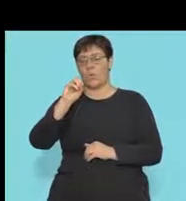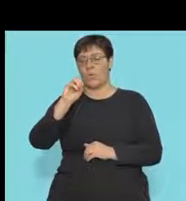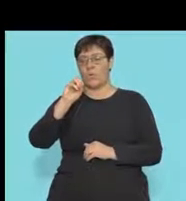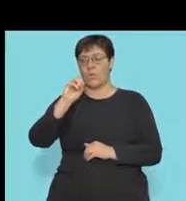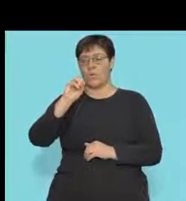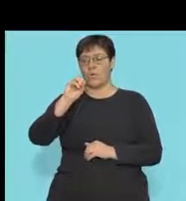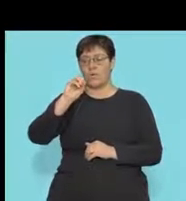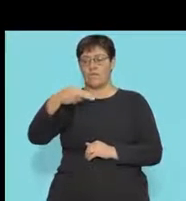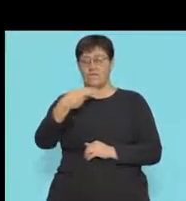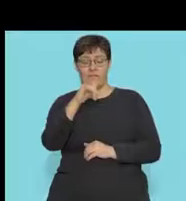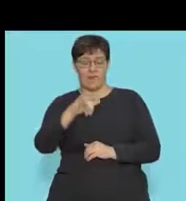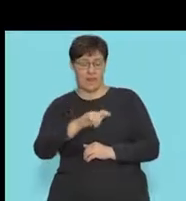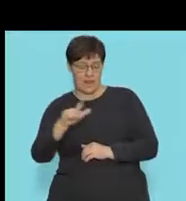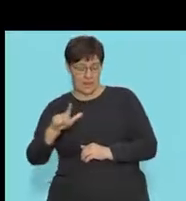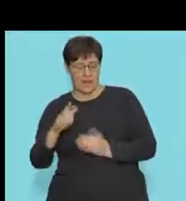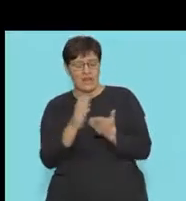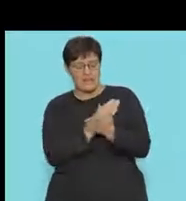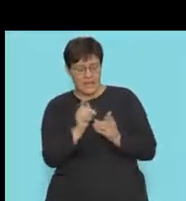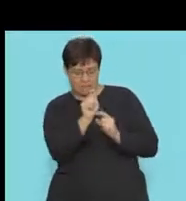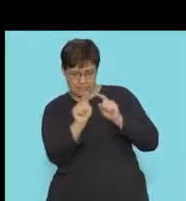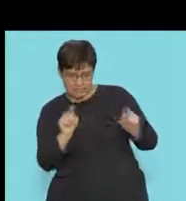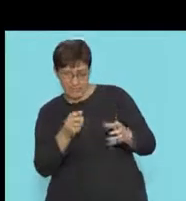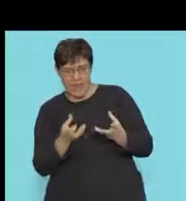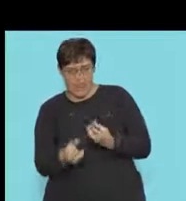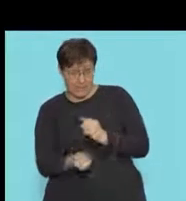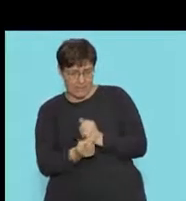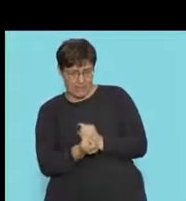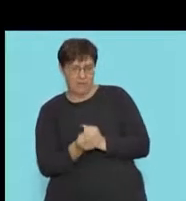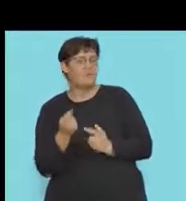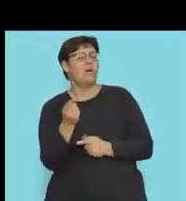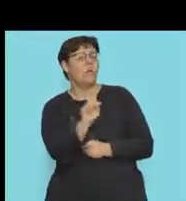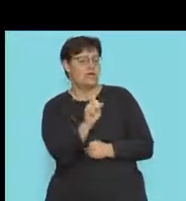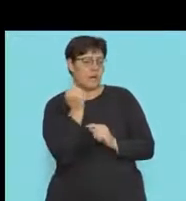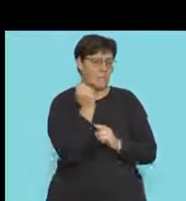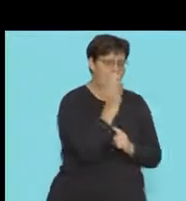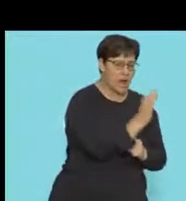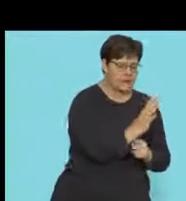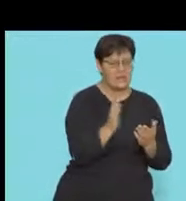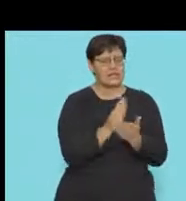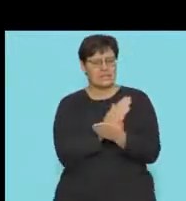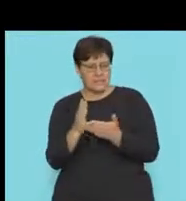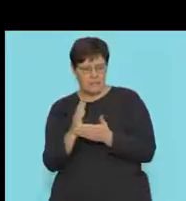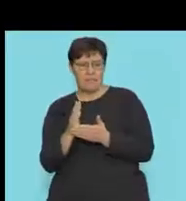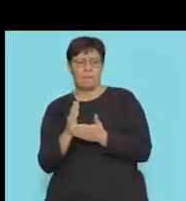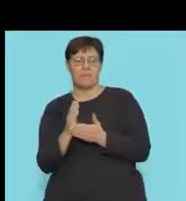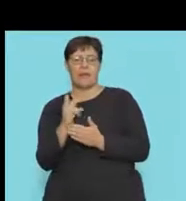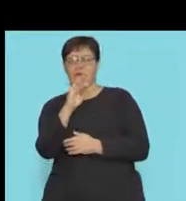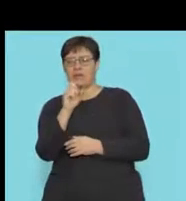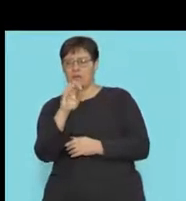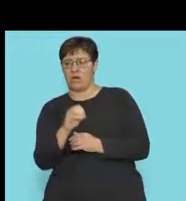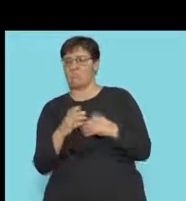in certain organisms. And we refer to those organisms as plants and certain bacteria as your autotrophs.